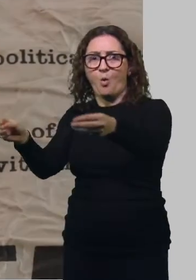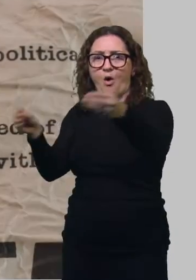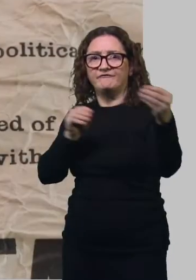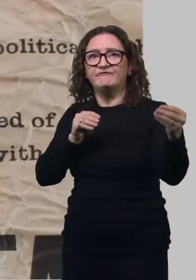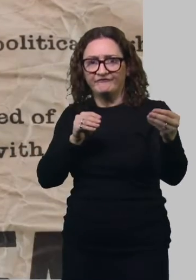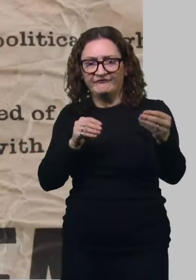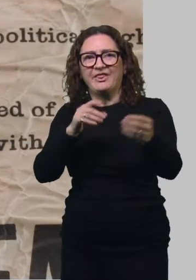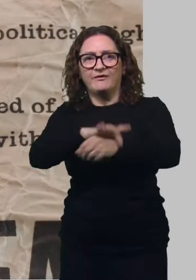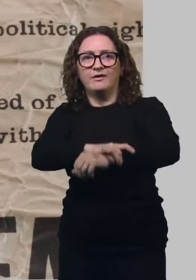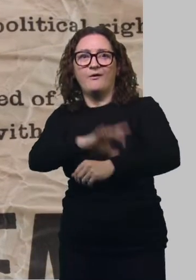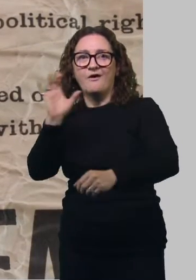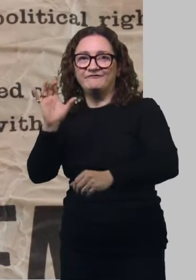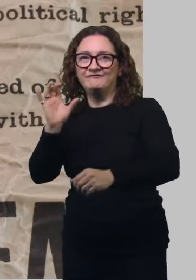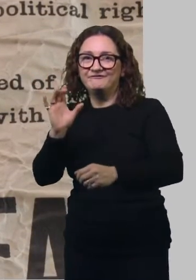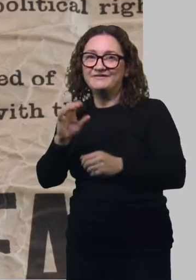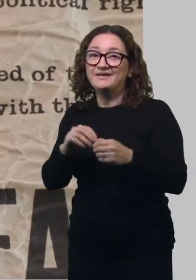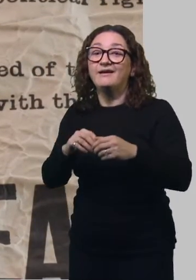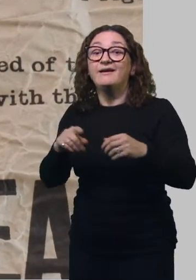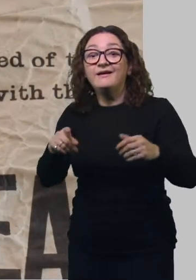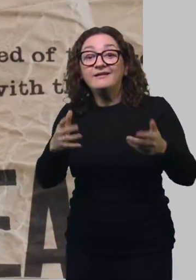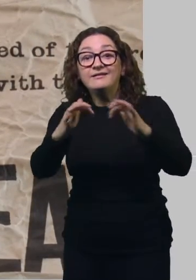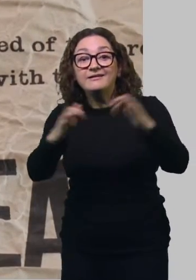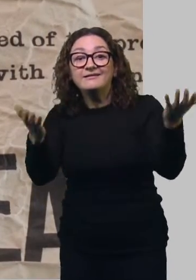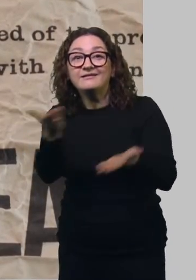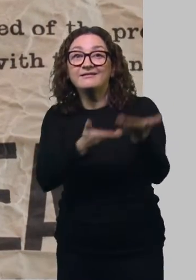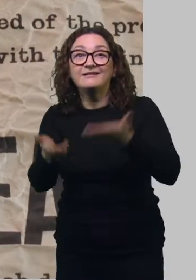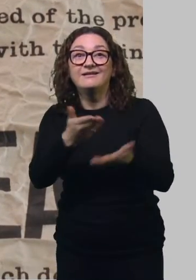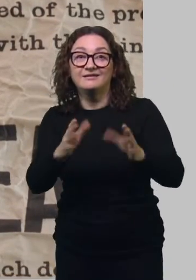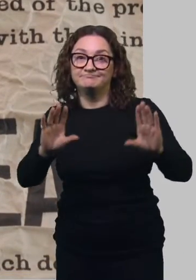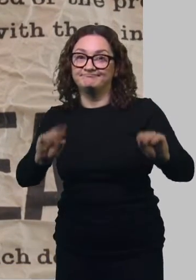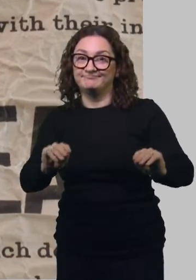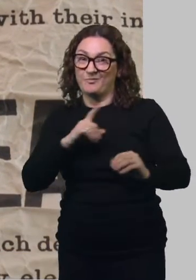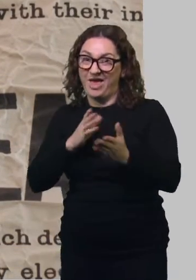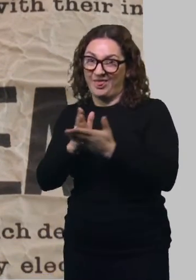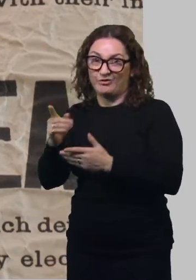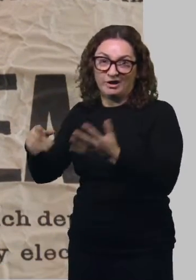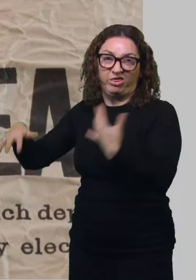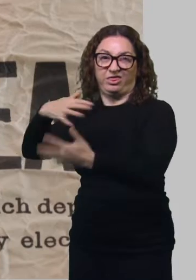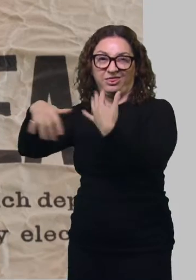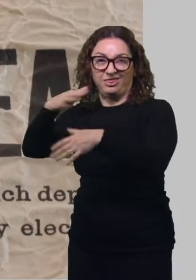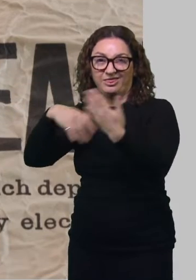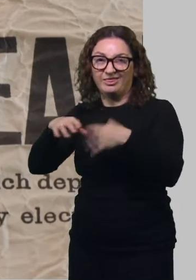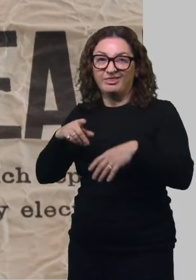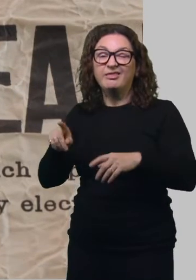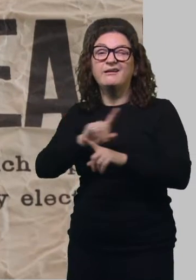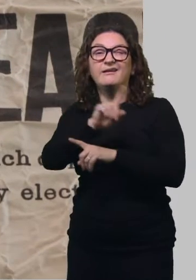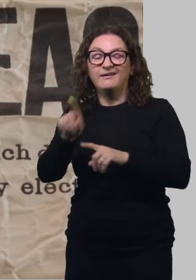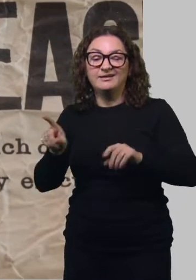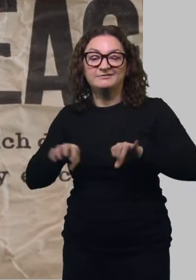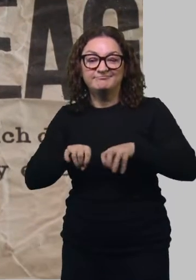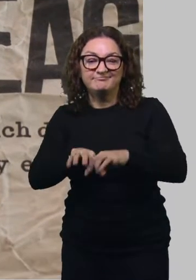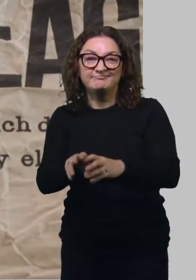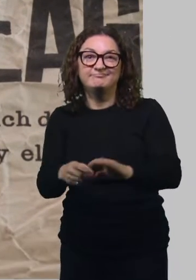Afterwards, the banner was rolled up and put away and forgotten about for decades. It was rediscovered in 2000 and given to